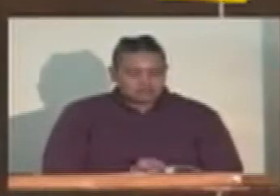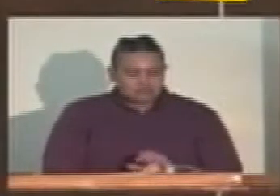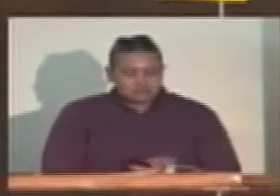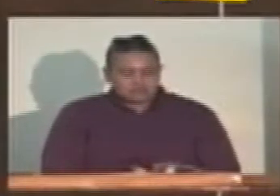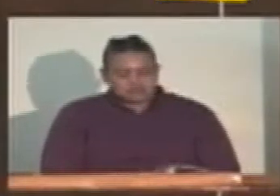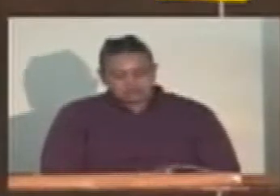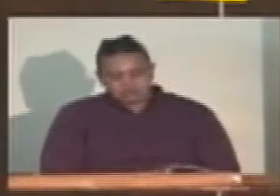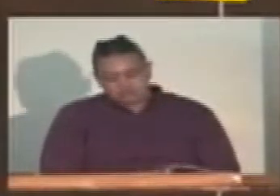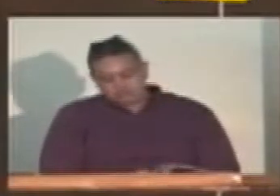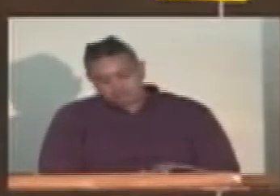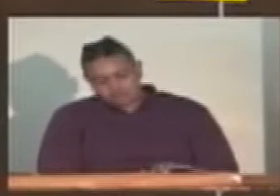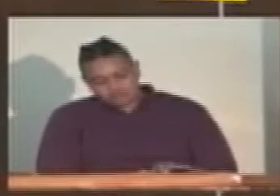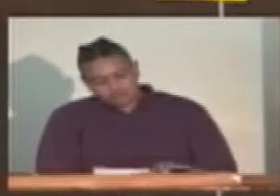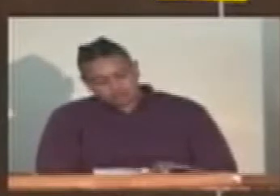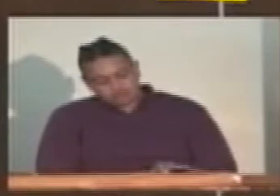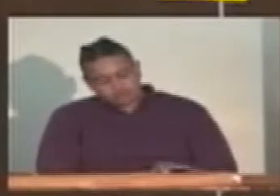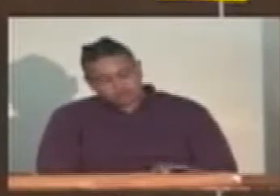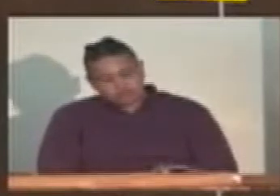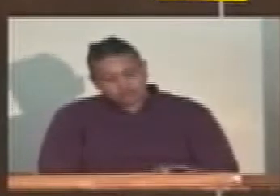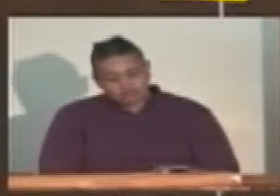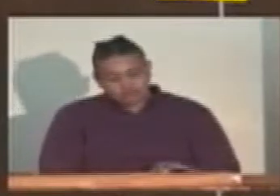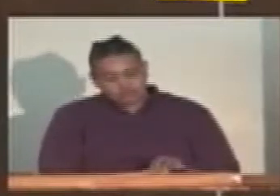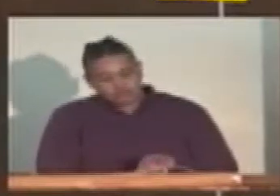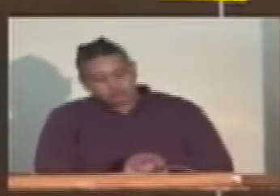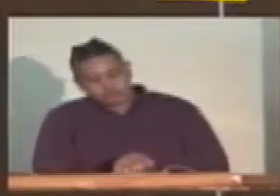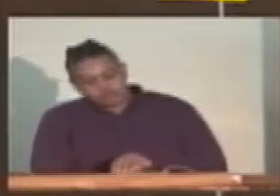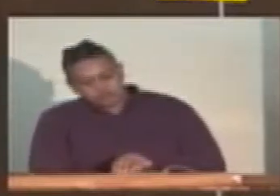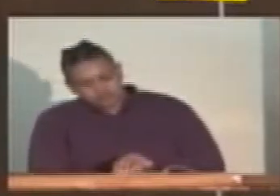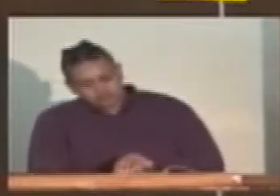Mr. Speaker, the question, therefore,